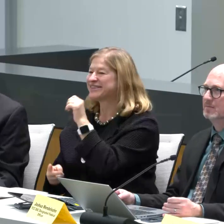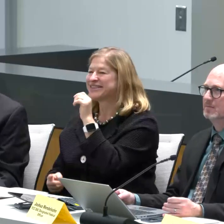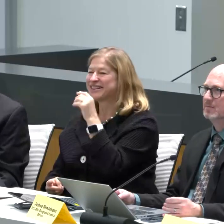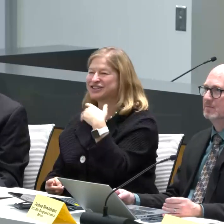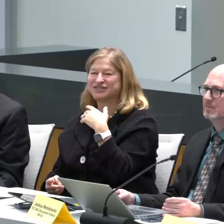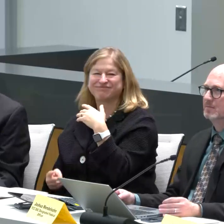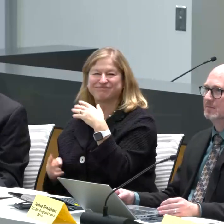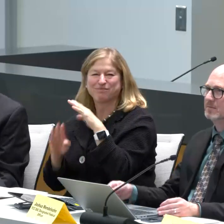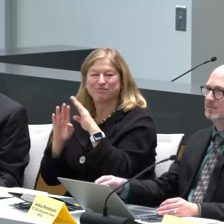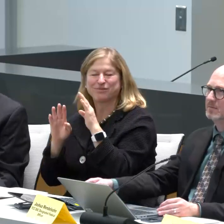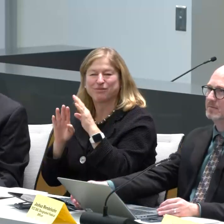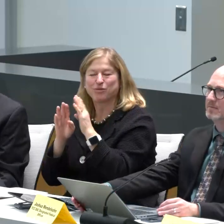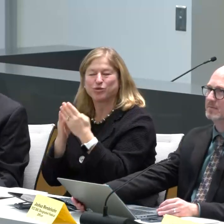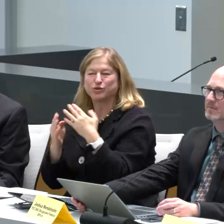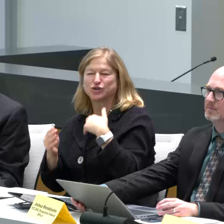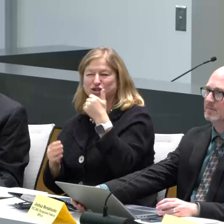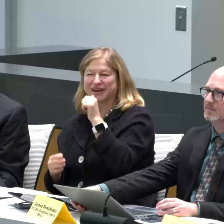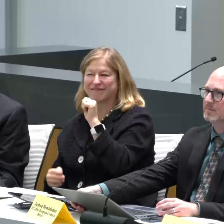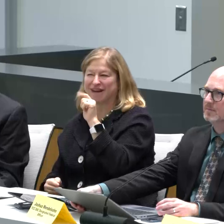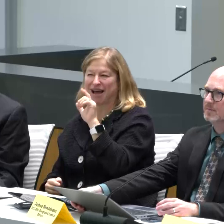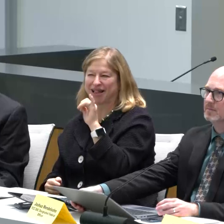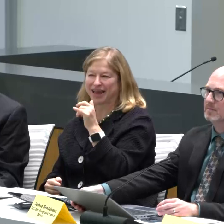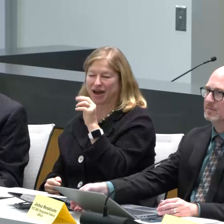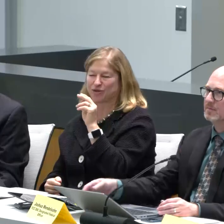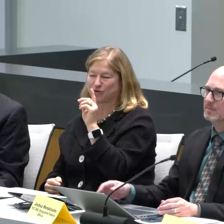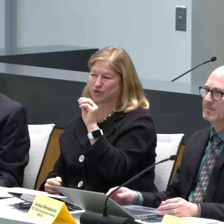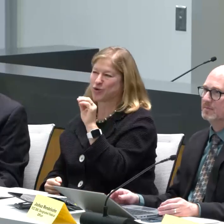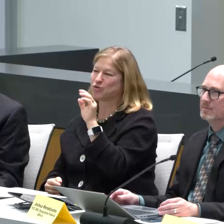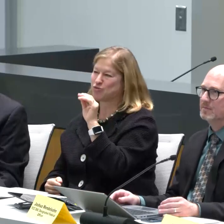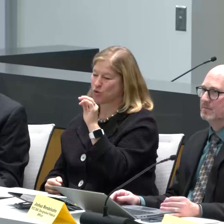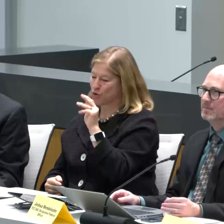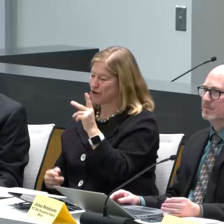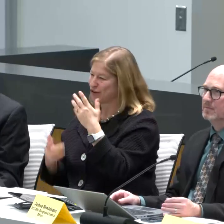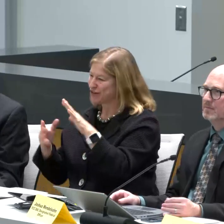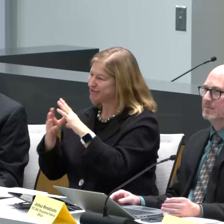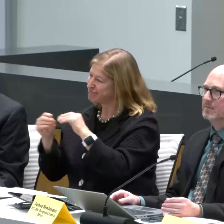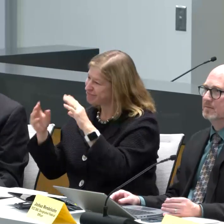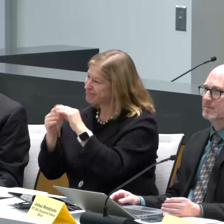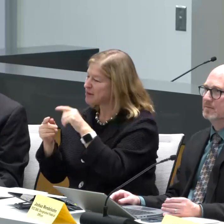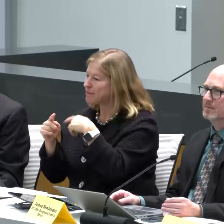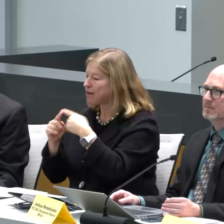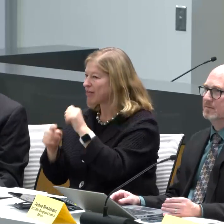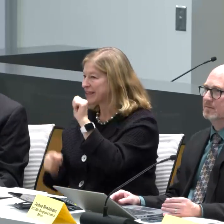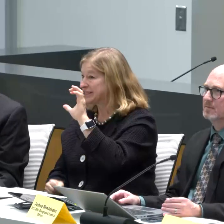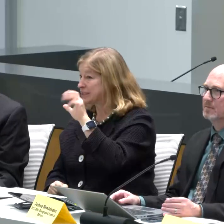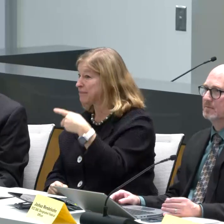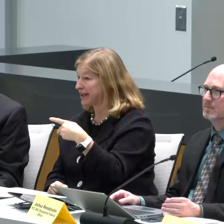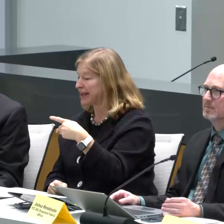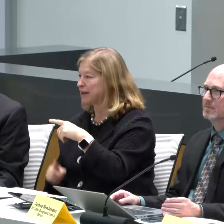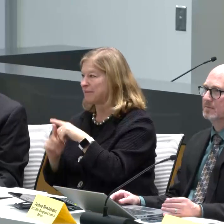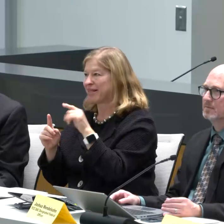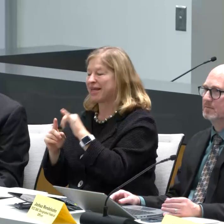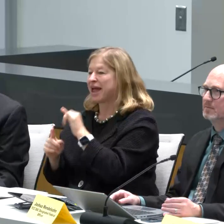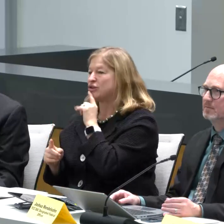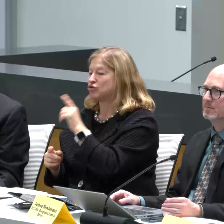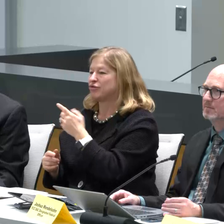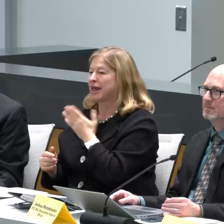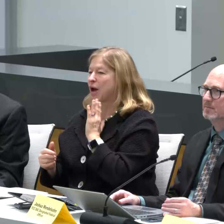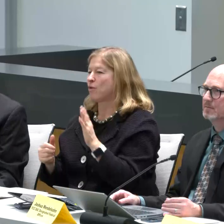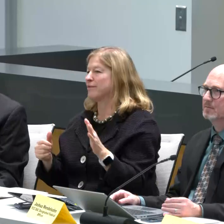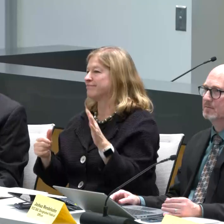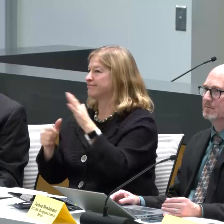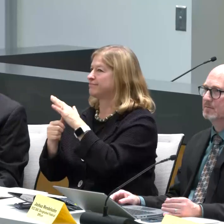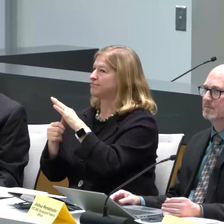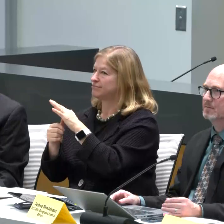been mentioned and covered by the chairwoman, as well as our bureau chief, Alejandro Rourke. They have shared about the